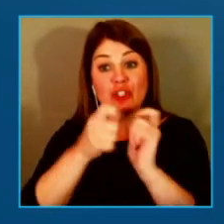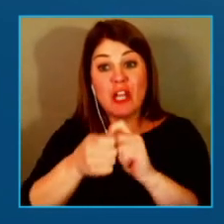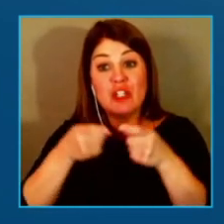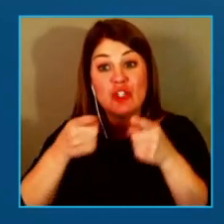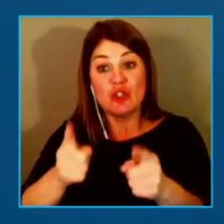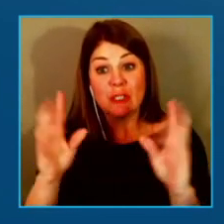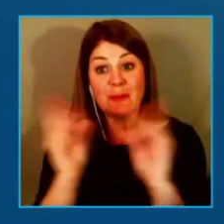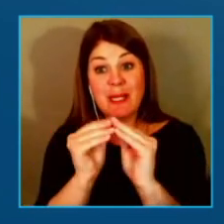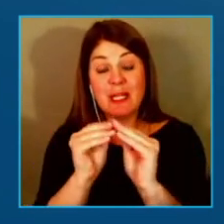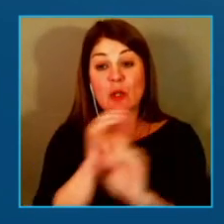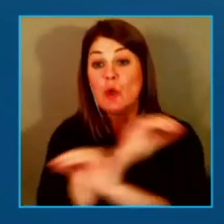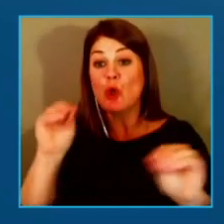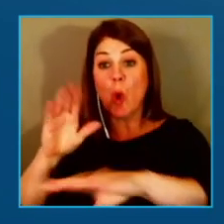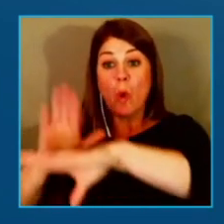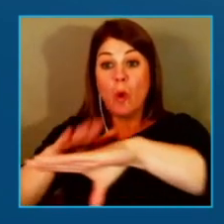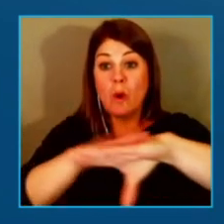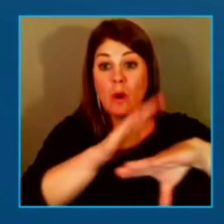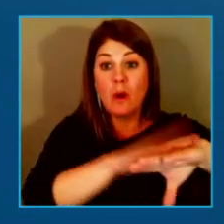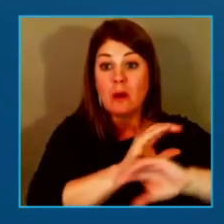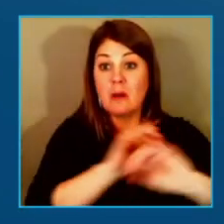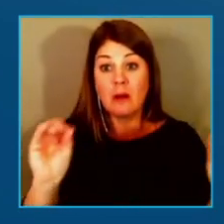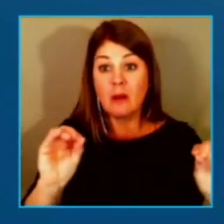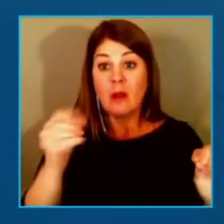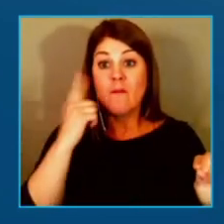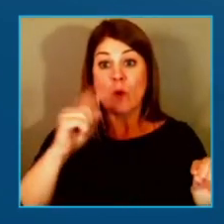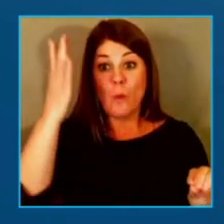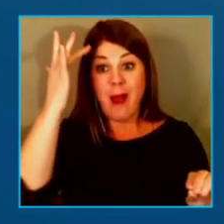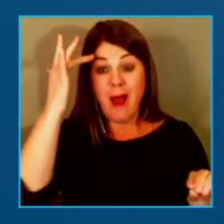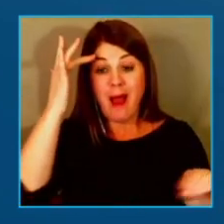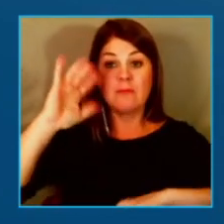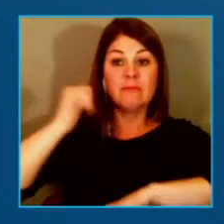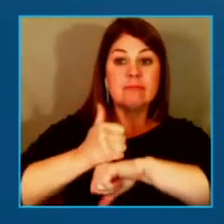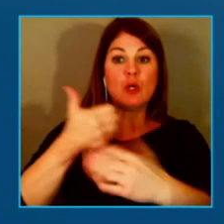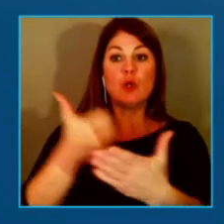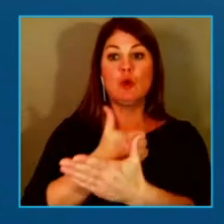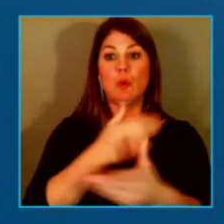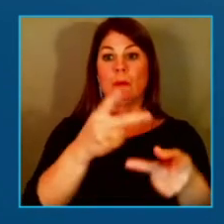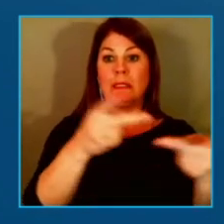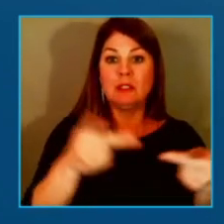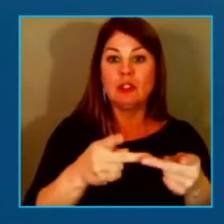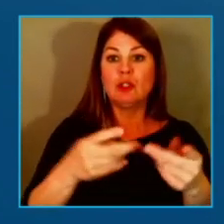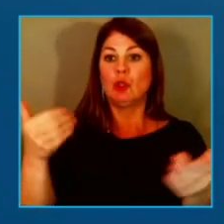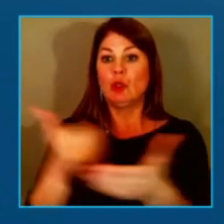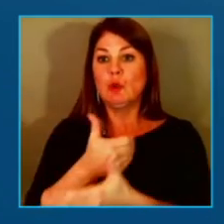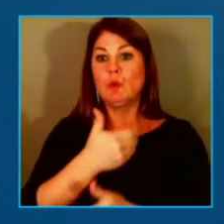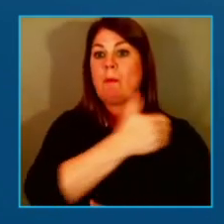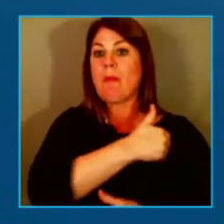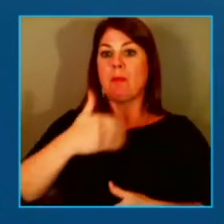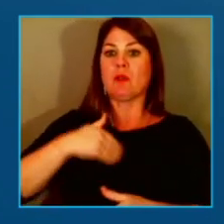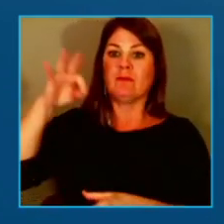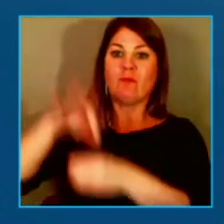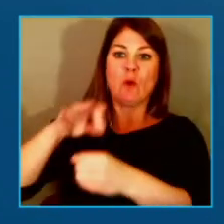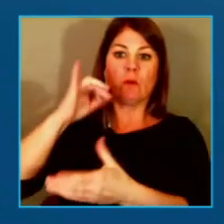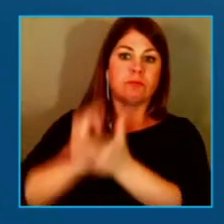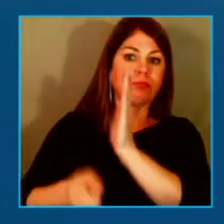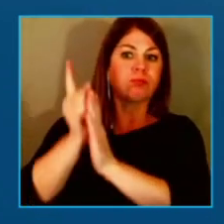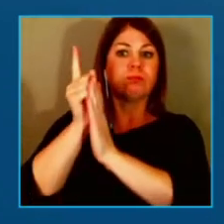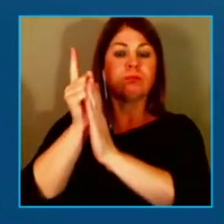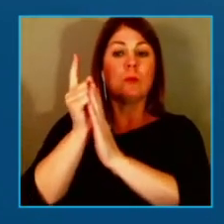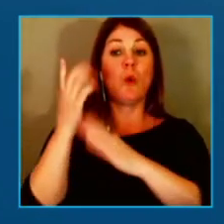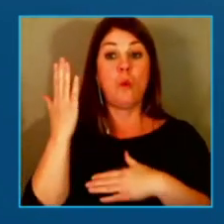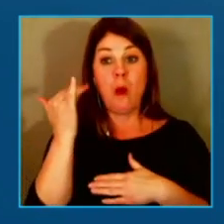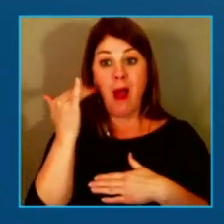notice to create new positions, and new members were elected on the spot. And the reason for the